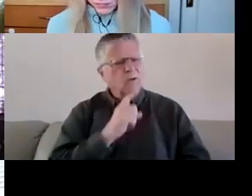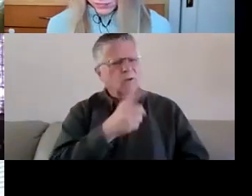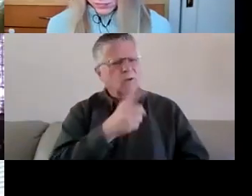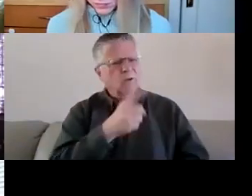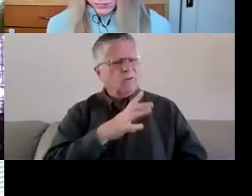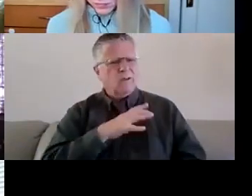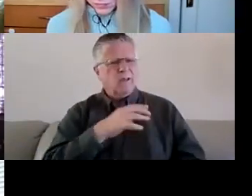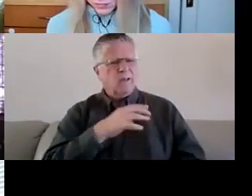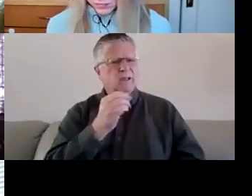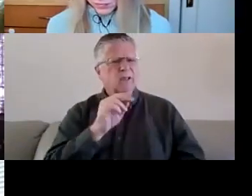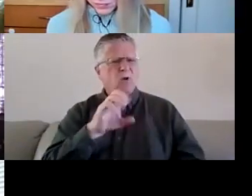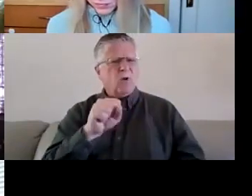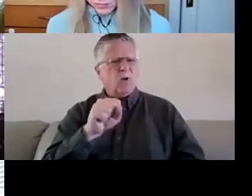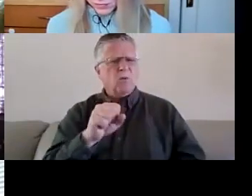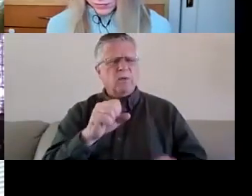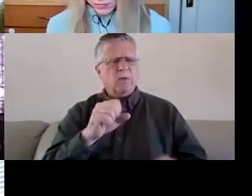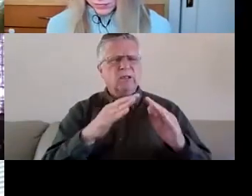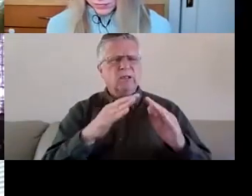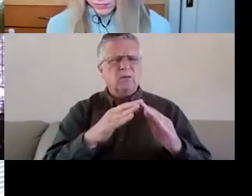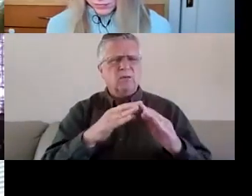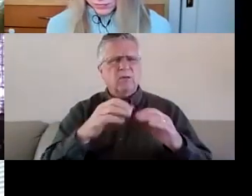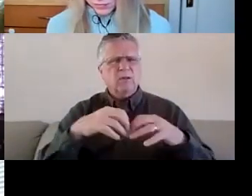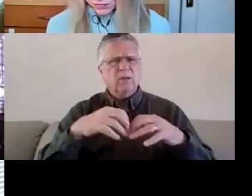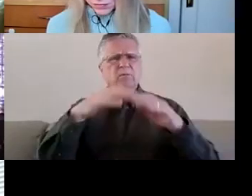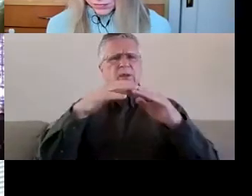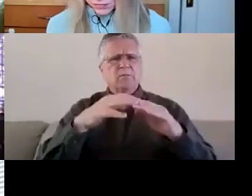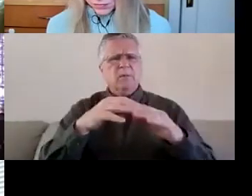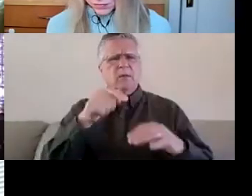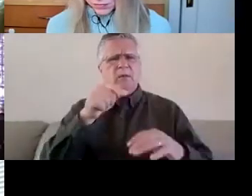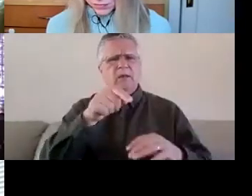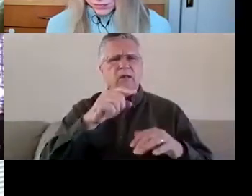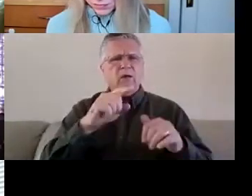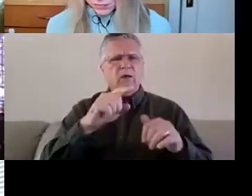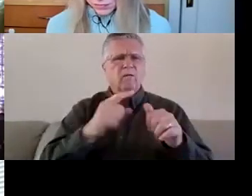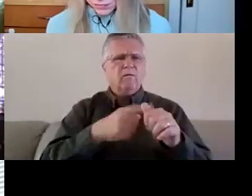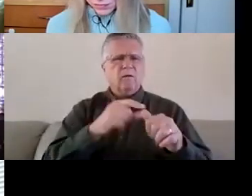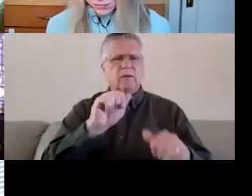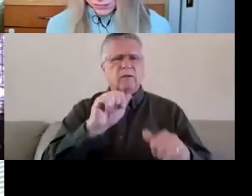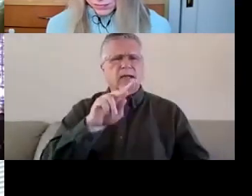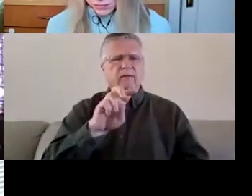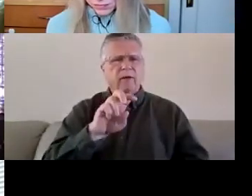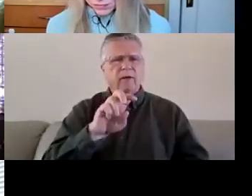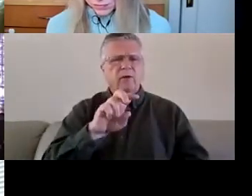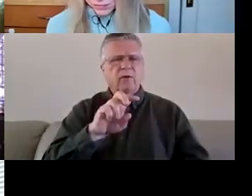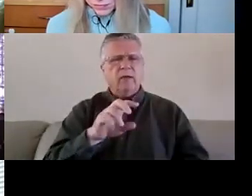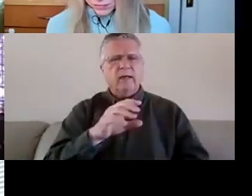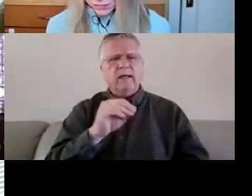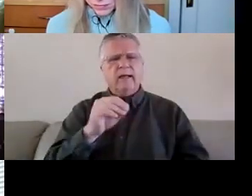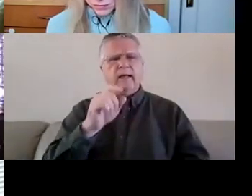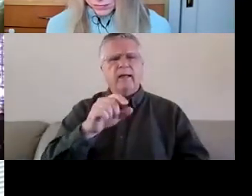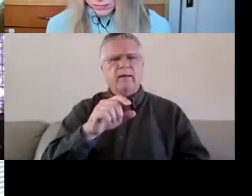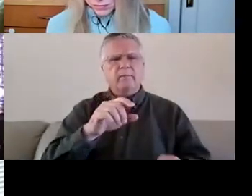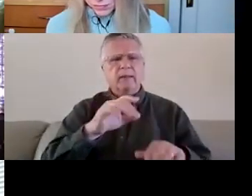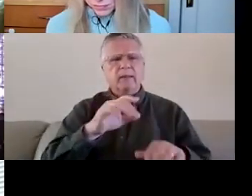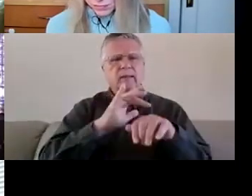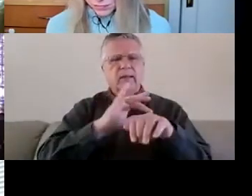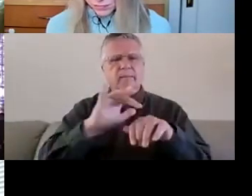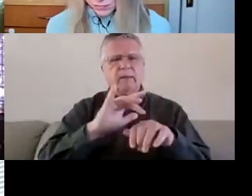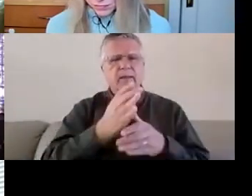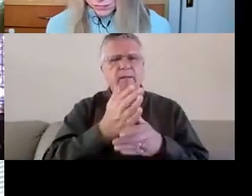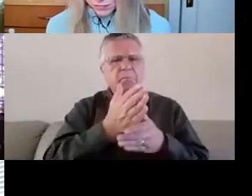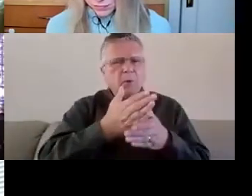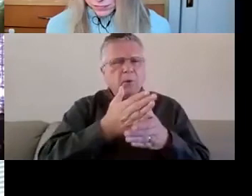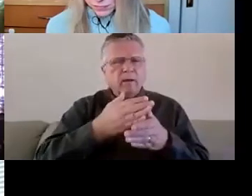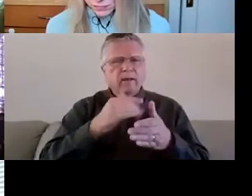shelter that is being built down on First Avenue, and we must vacate a portion of this in order for it to